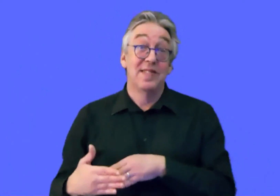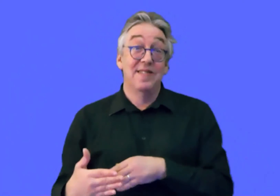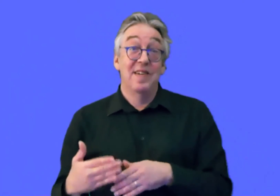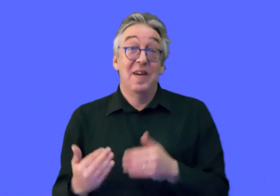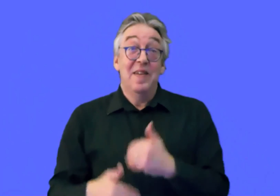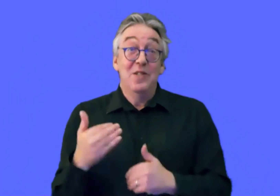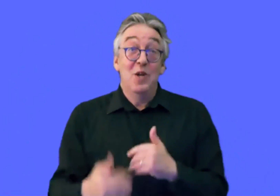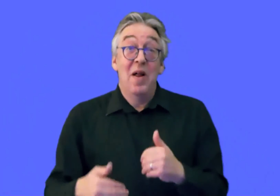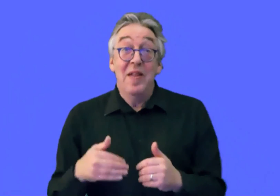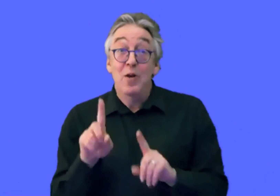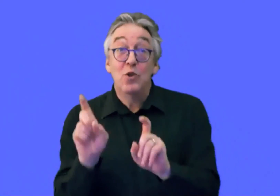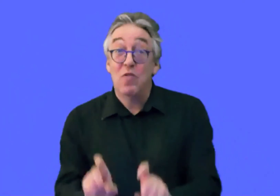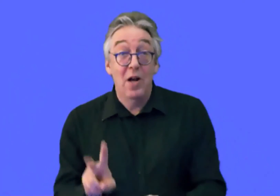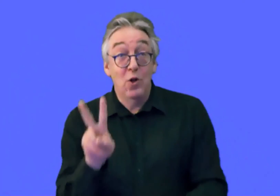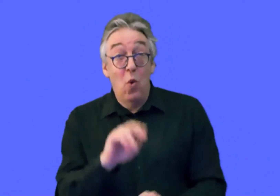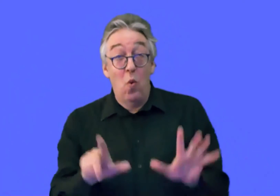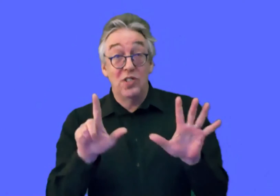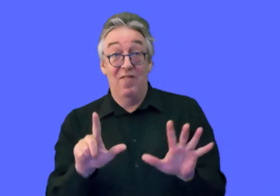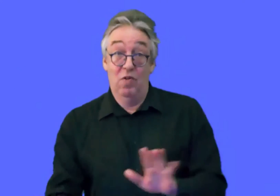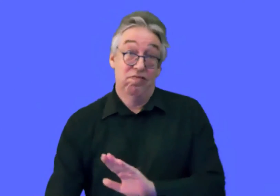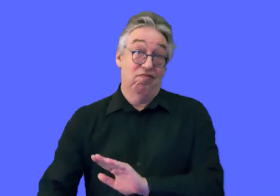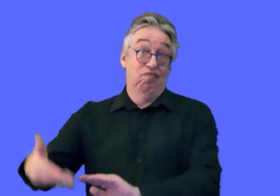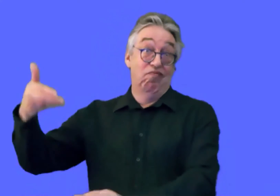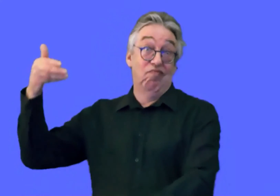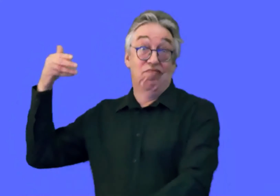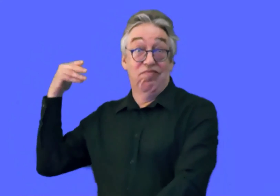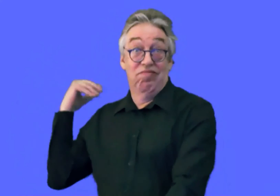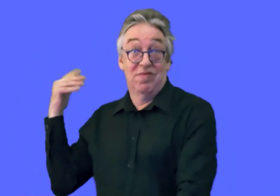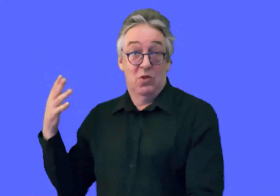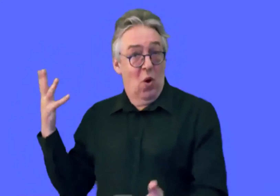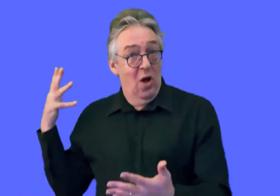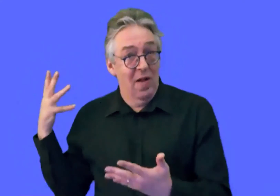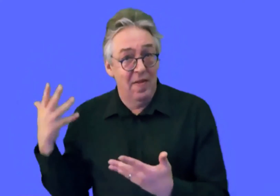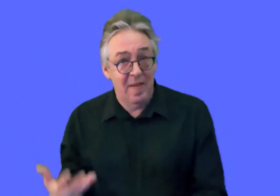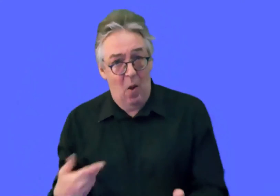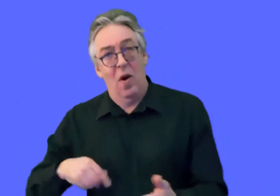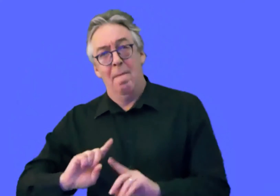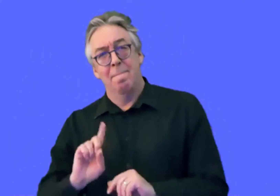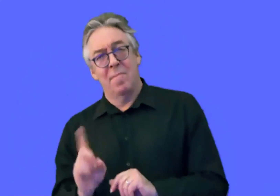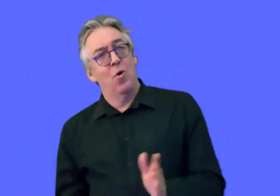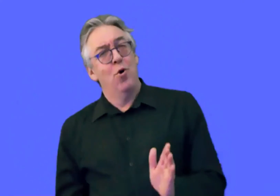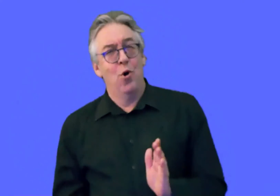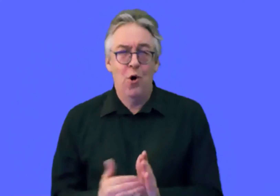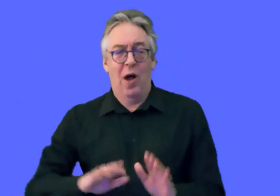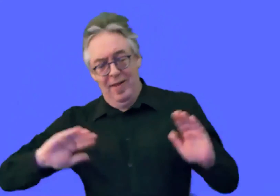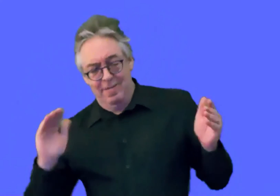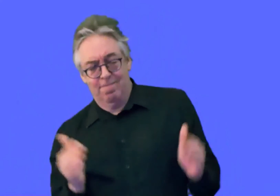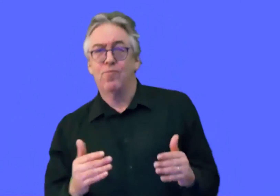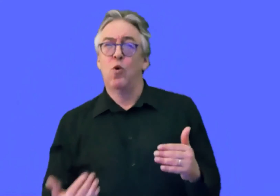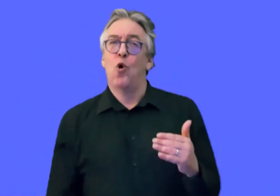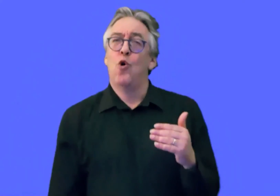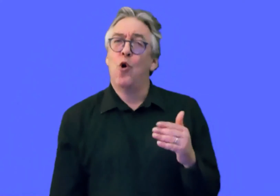important for us now to undertake a survey in this area to get fresher